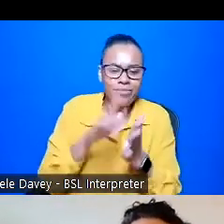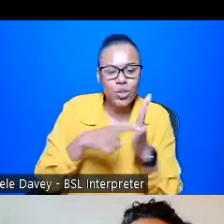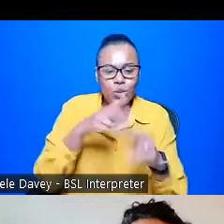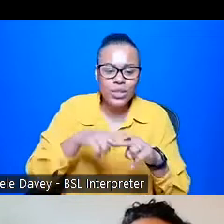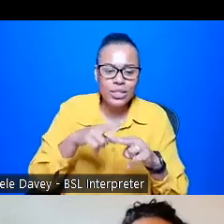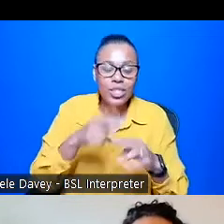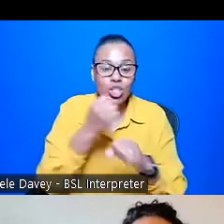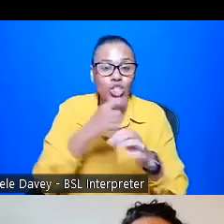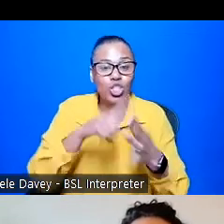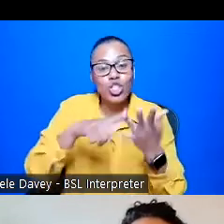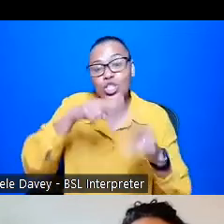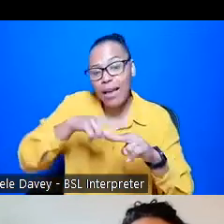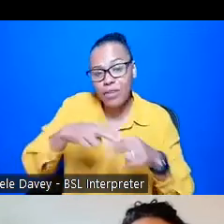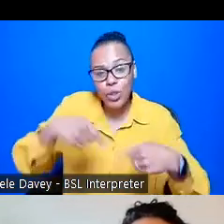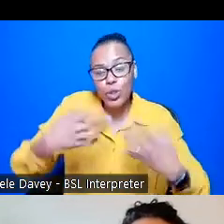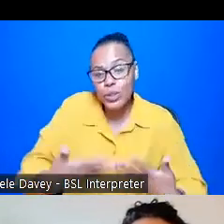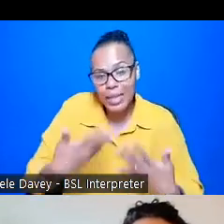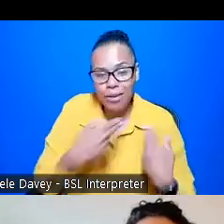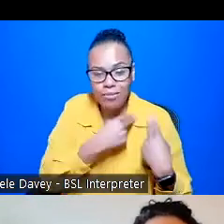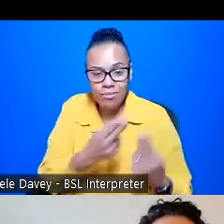Over to Jeff Thompson.